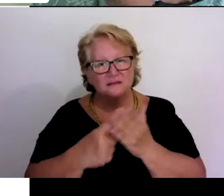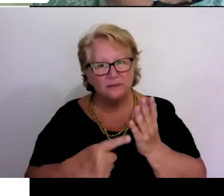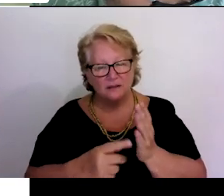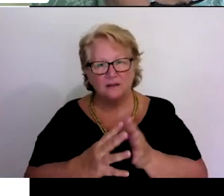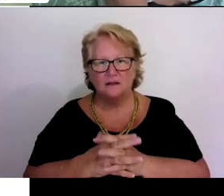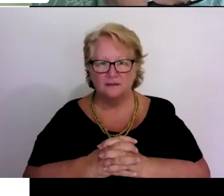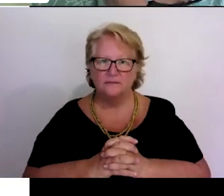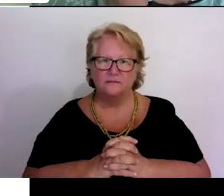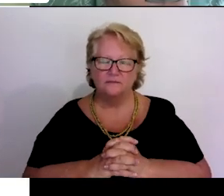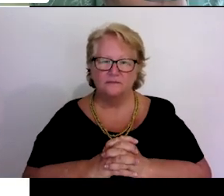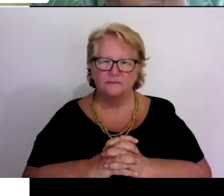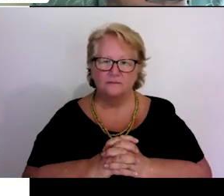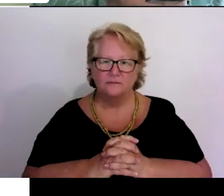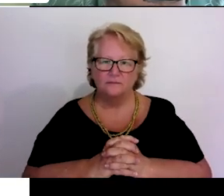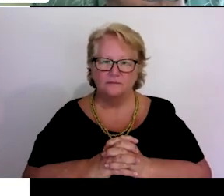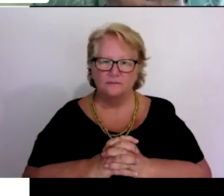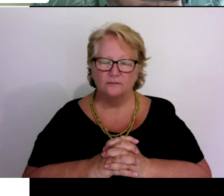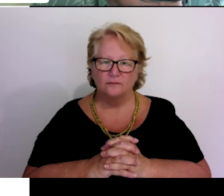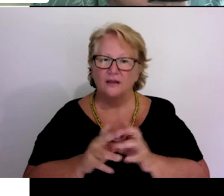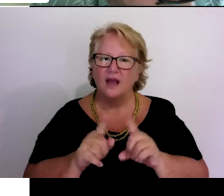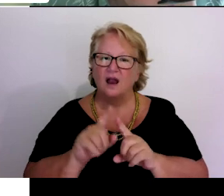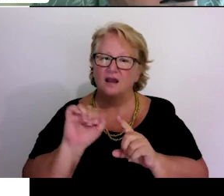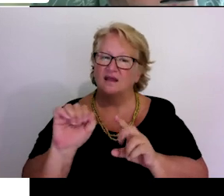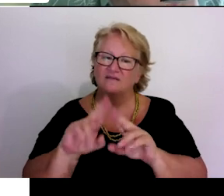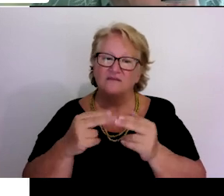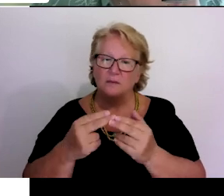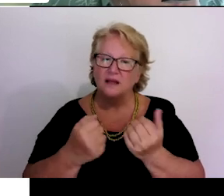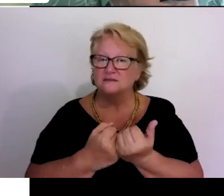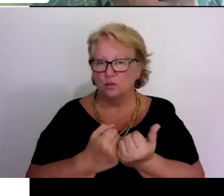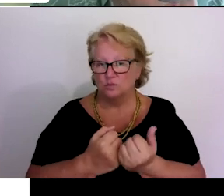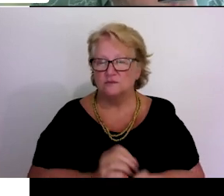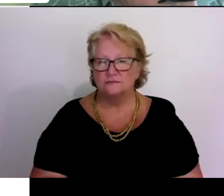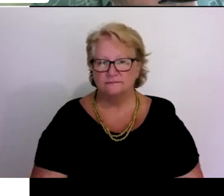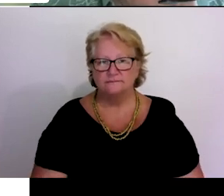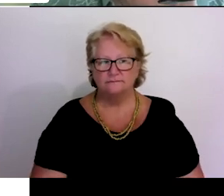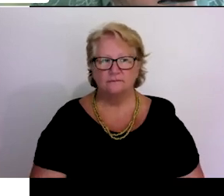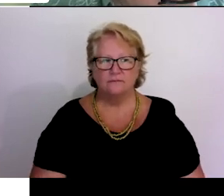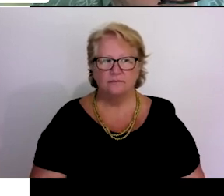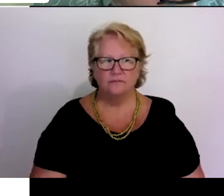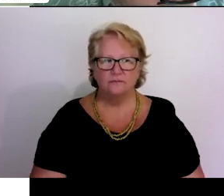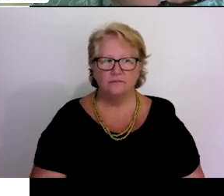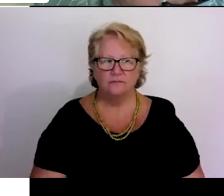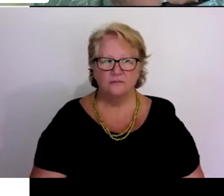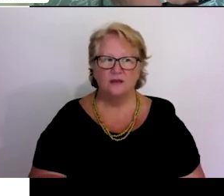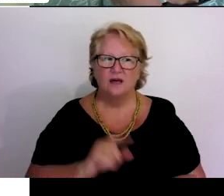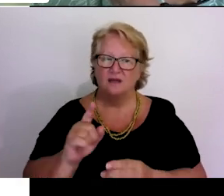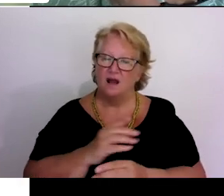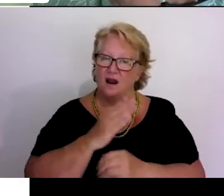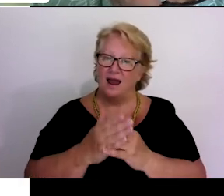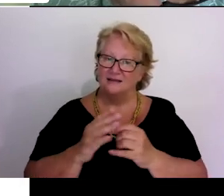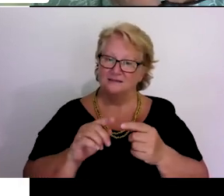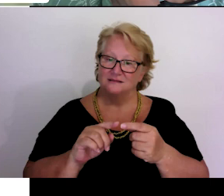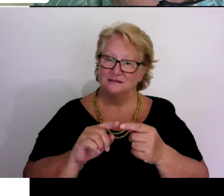disabilities and, and their family supporters. The last point,